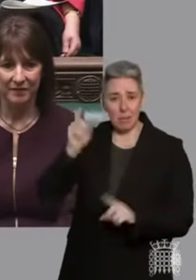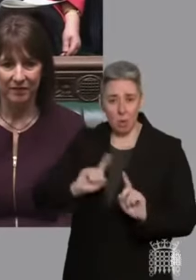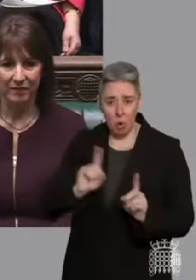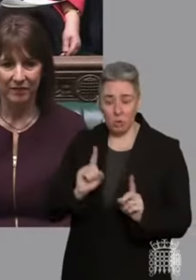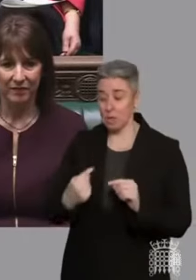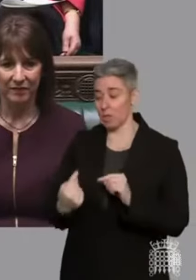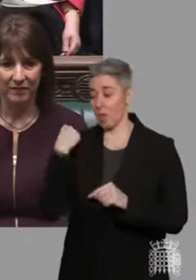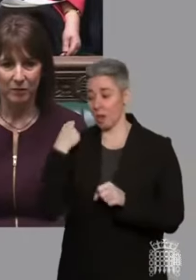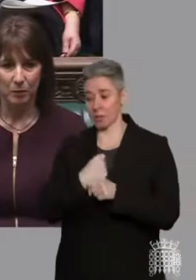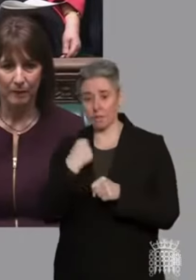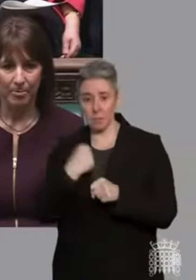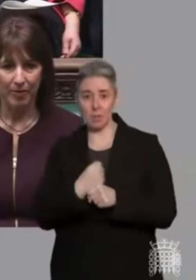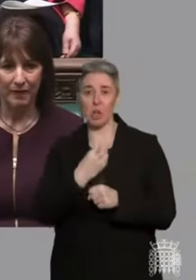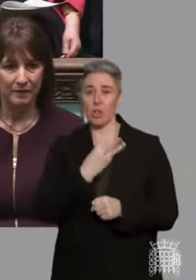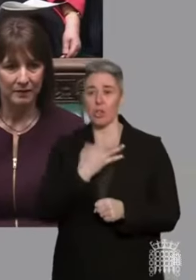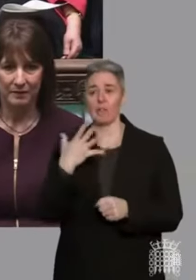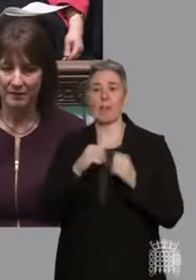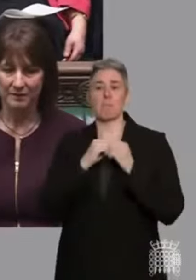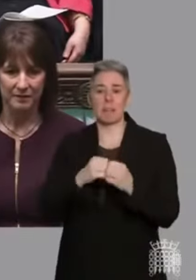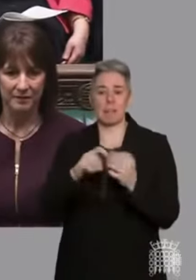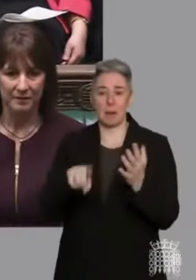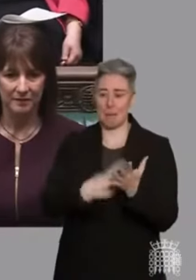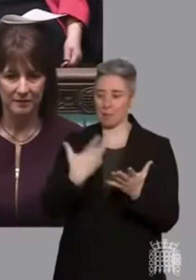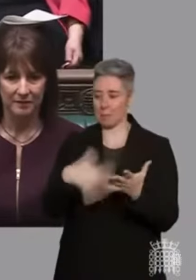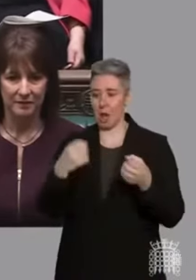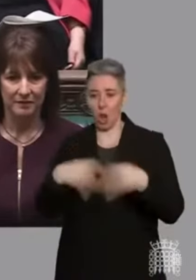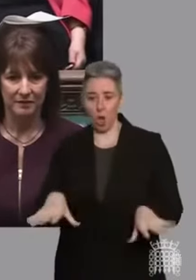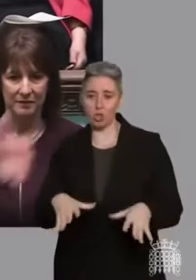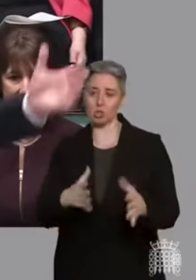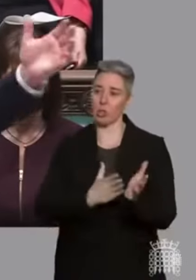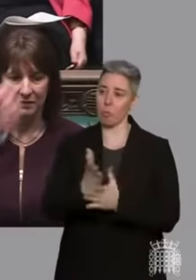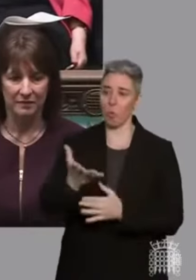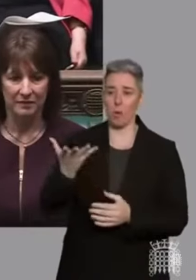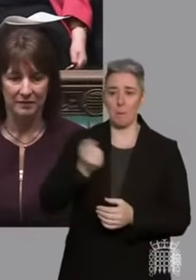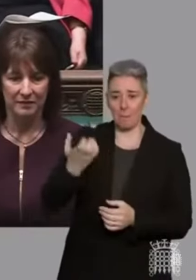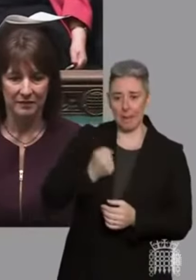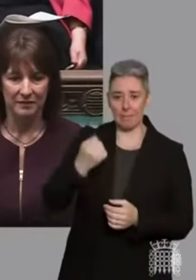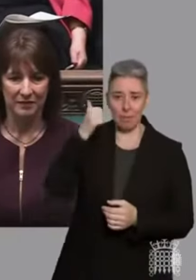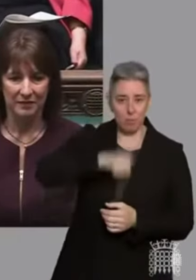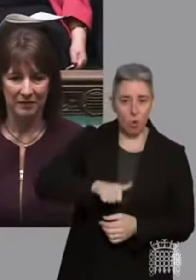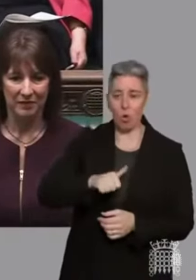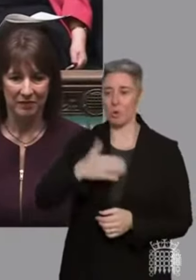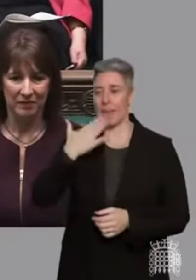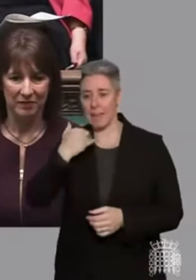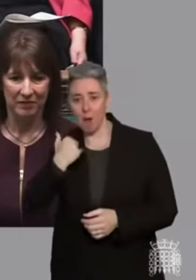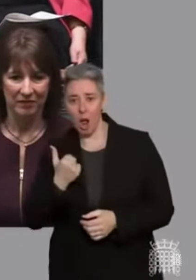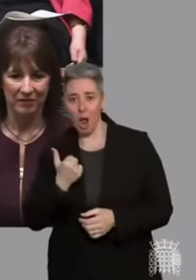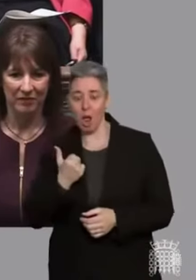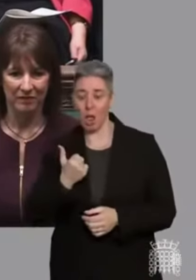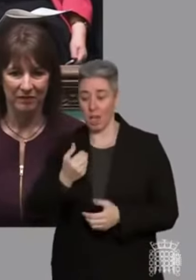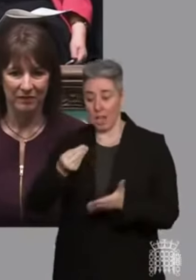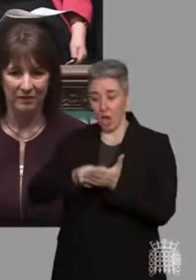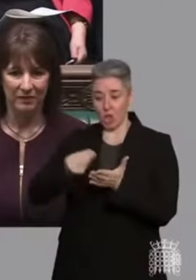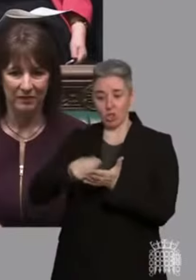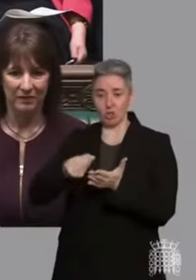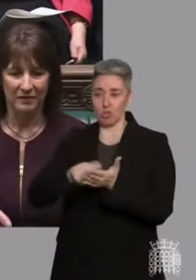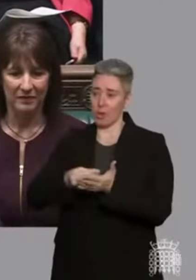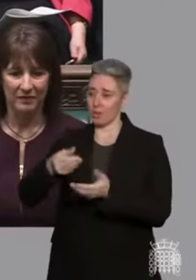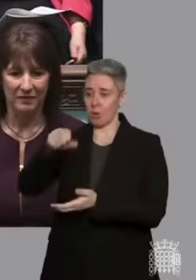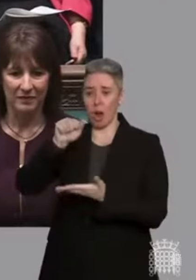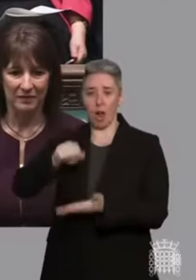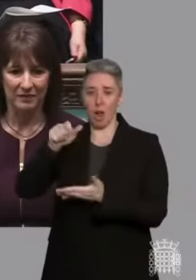on benefit fraud and error. Who was at the Treasury at the time, you might ask, Mr. Speaker? The Shadow Business Secretary and